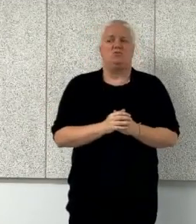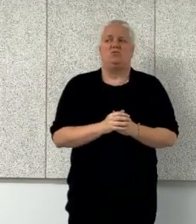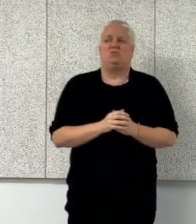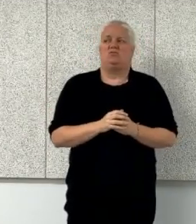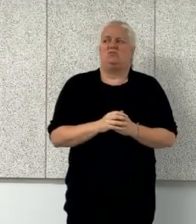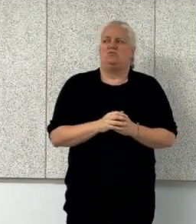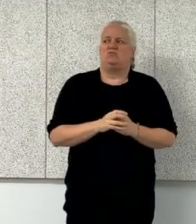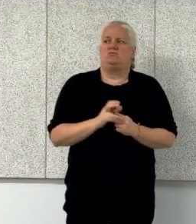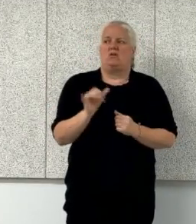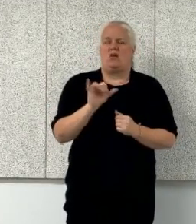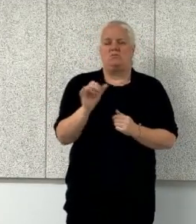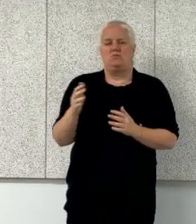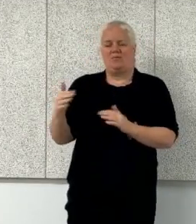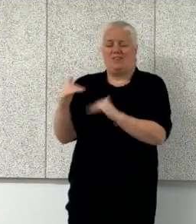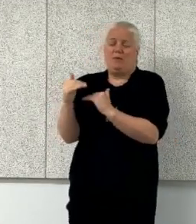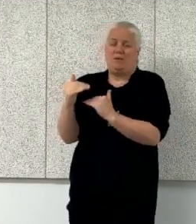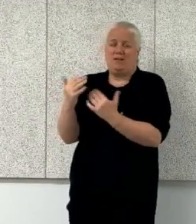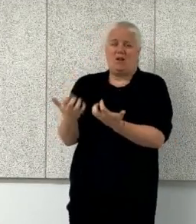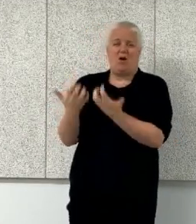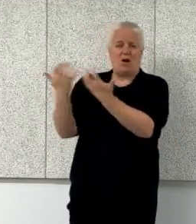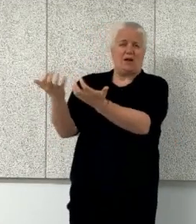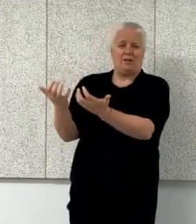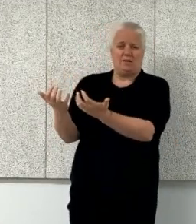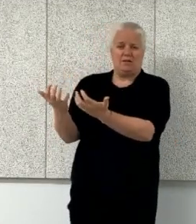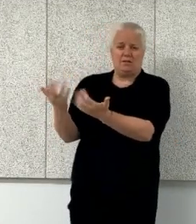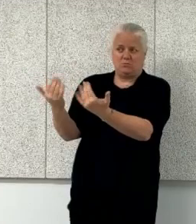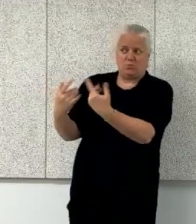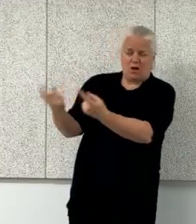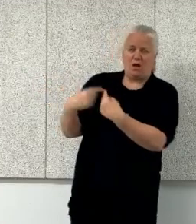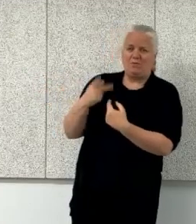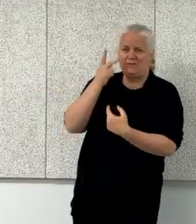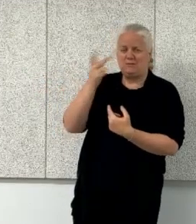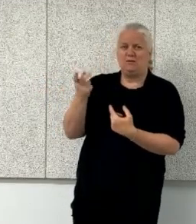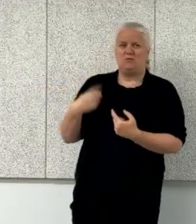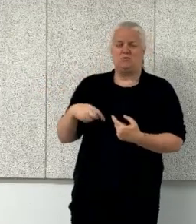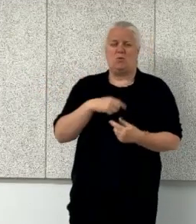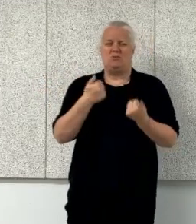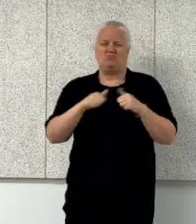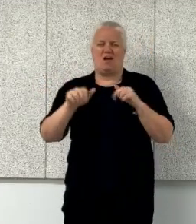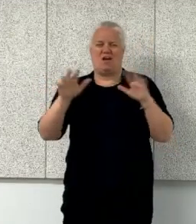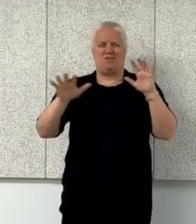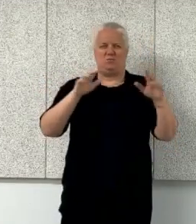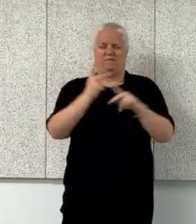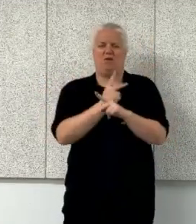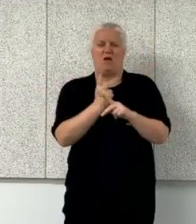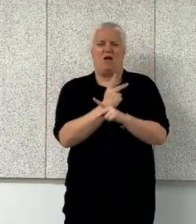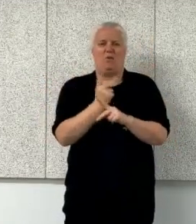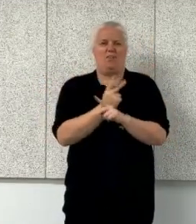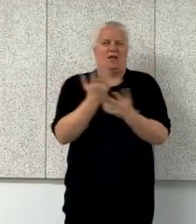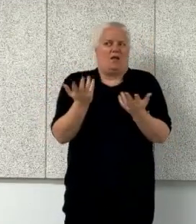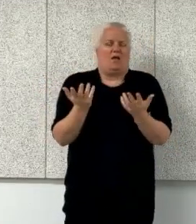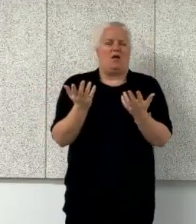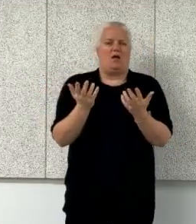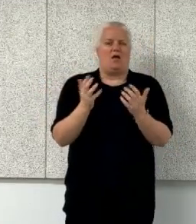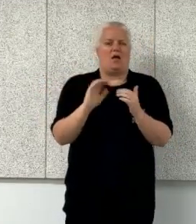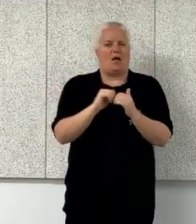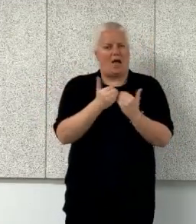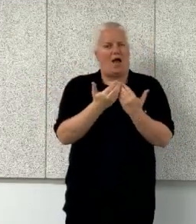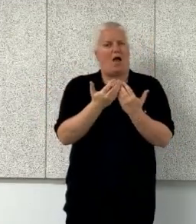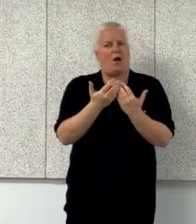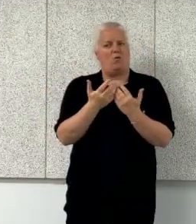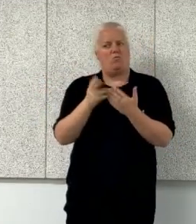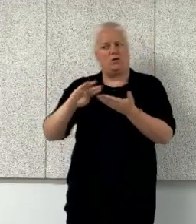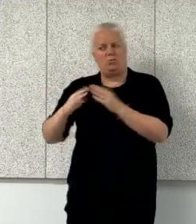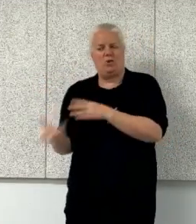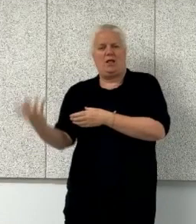finite number of audience members to come and see it. So we're trying to figure out, like, how do we include the community? Like,